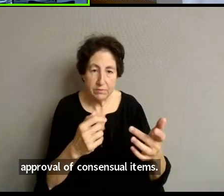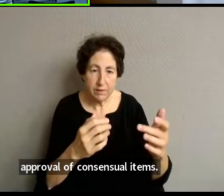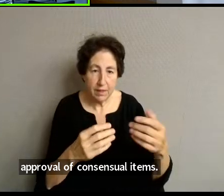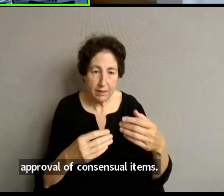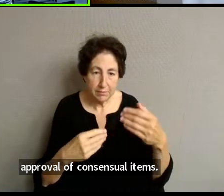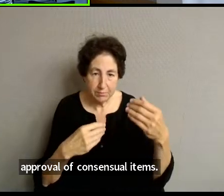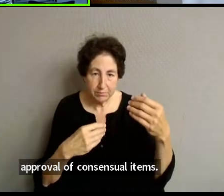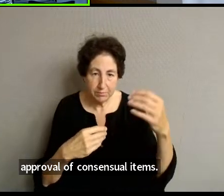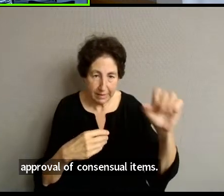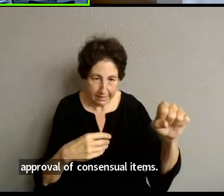Second.